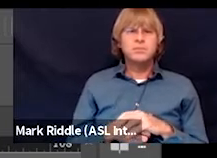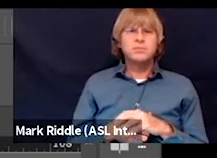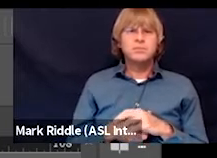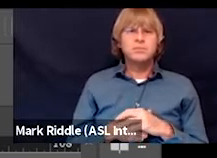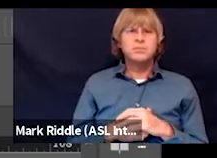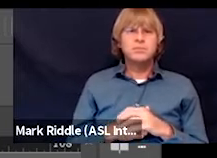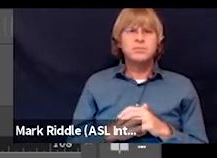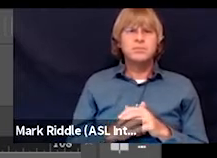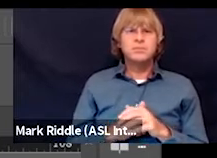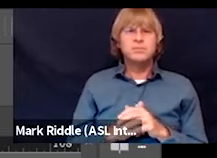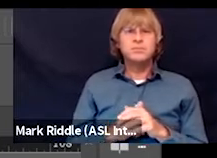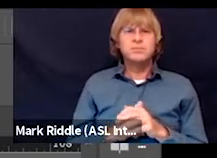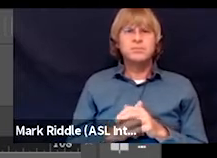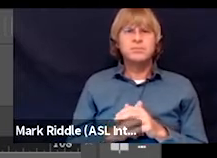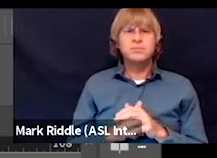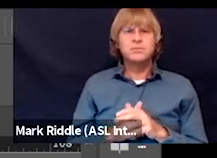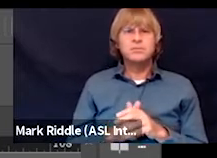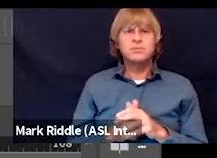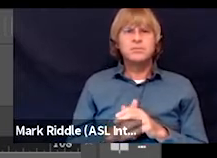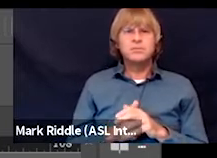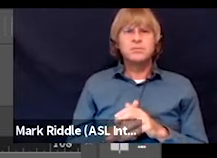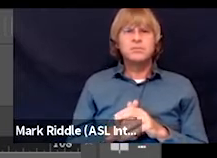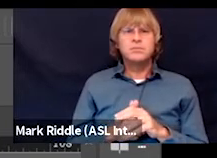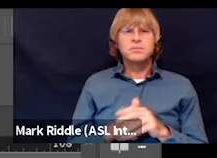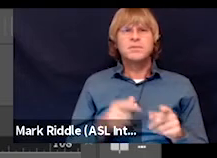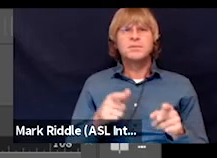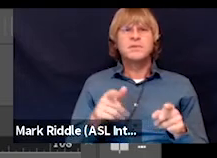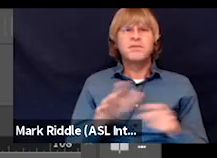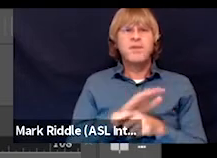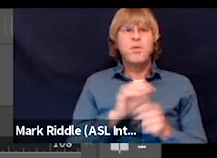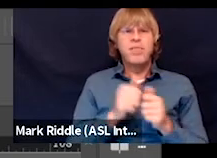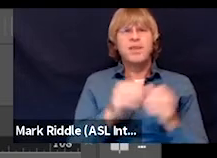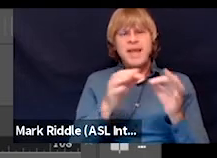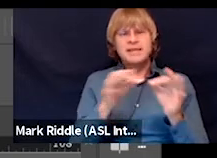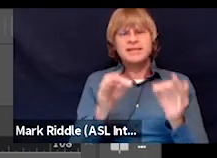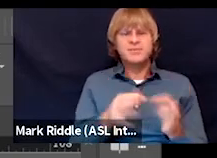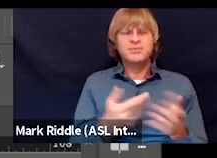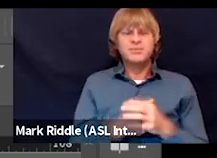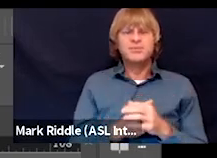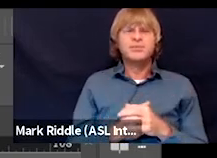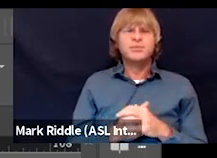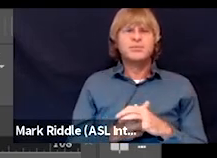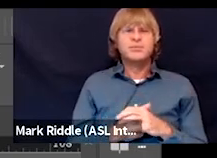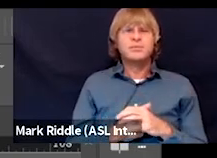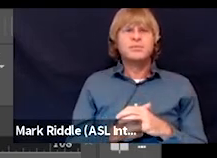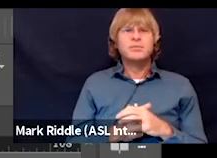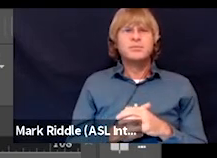Let's see, fill with placeholder text. Okay.